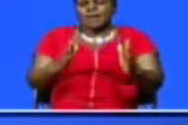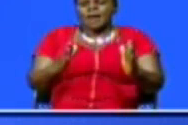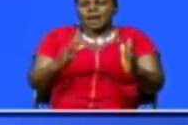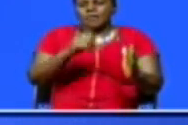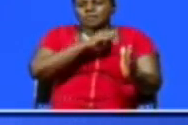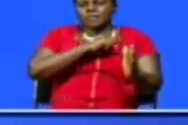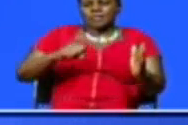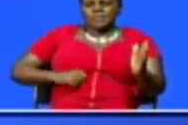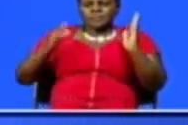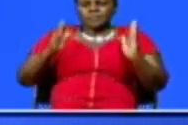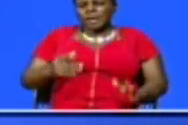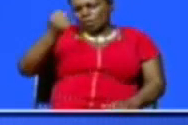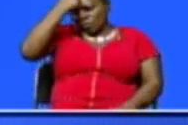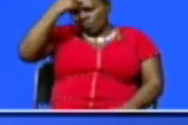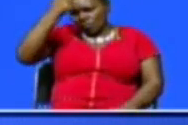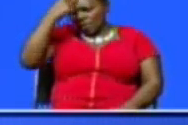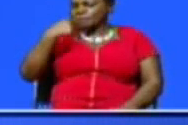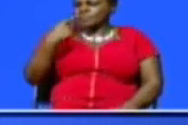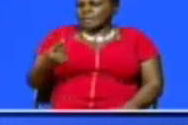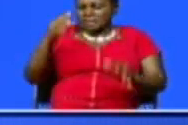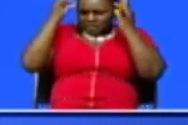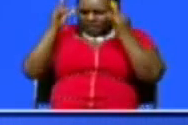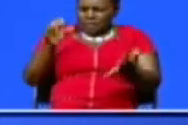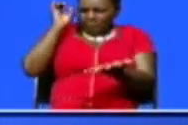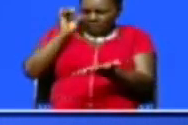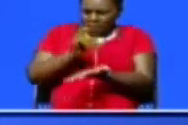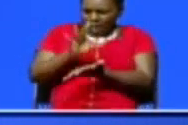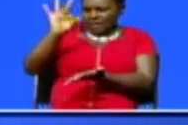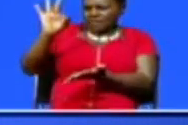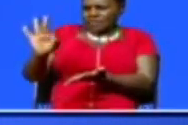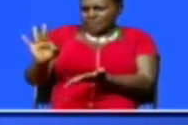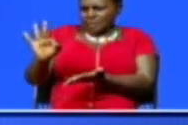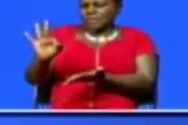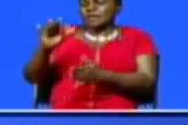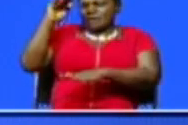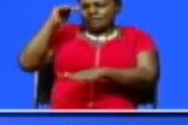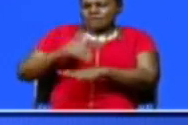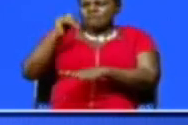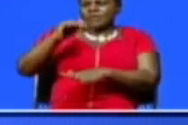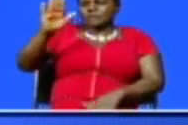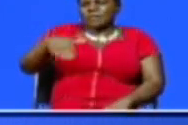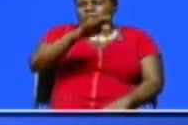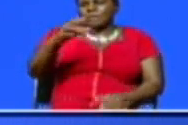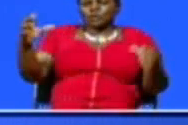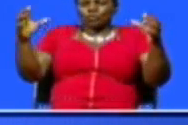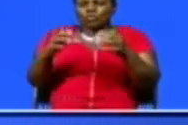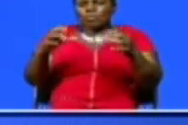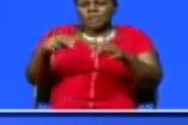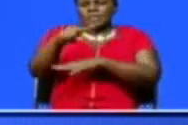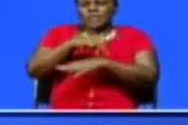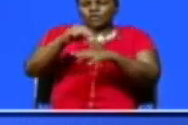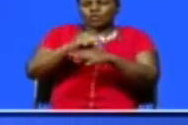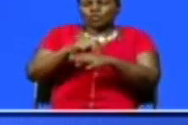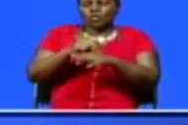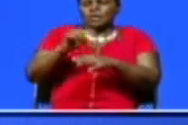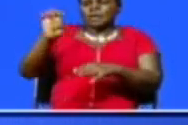Bungoma Senator Moses Wetangula says the decision to expel the three is a consequence of a parliamentary group and National